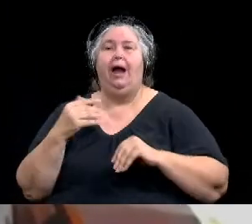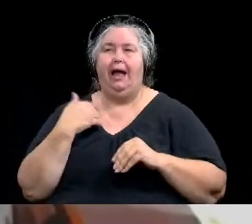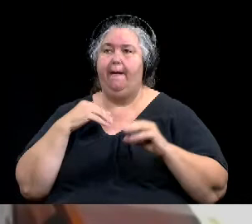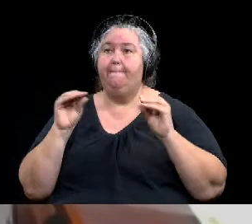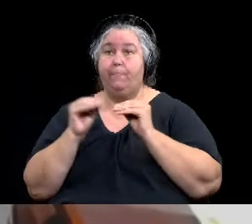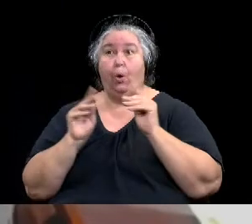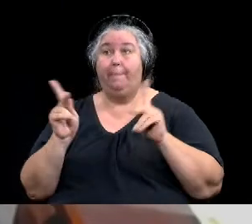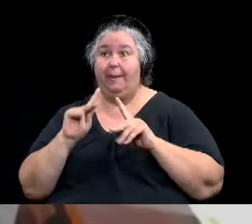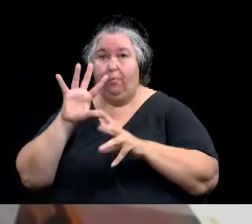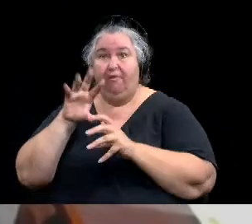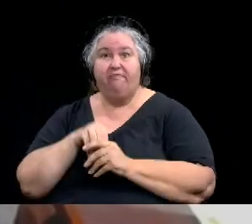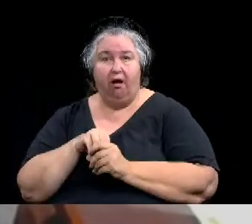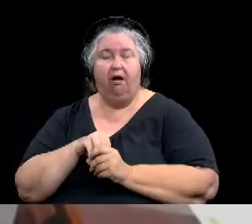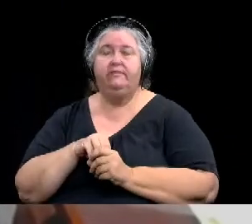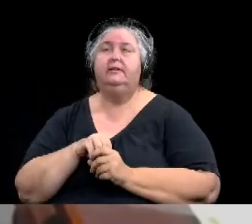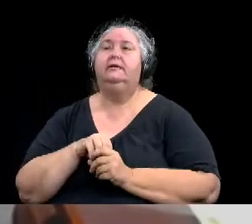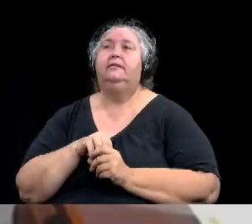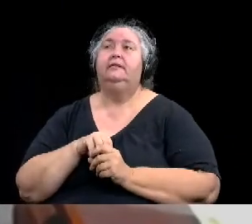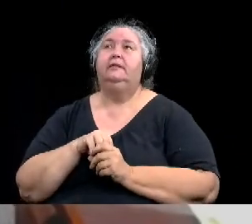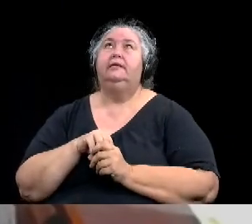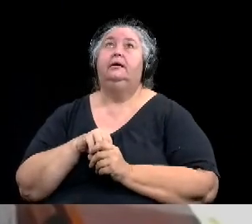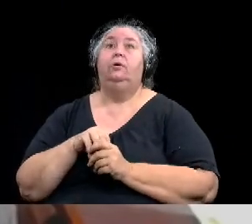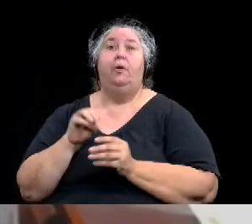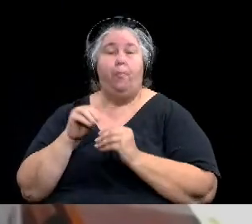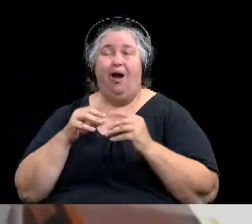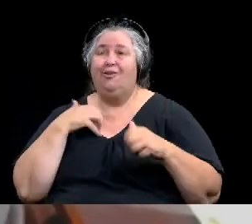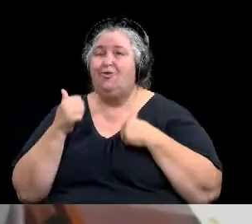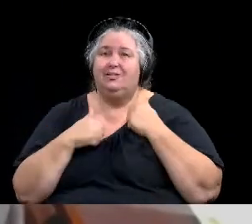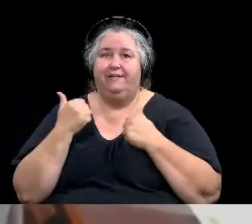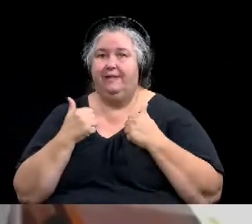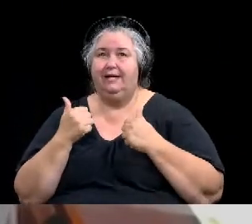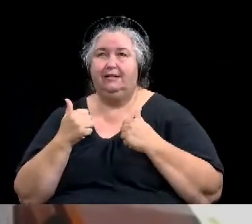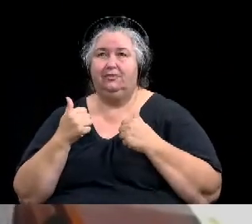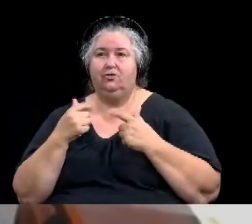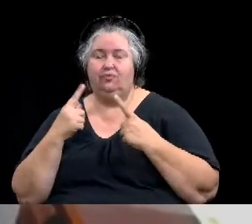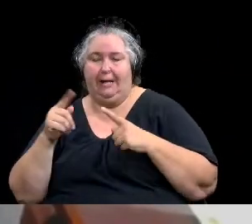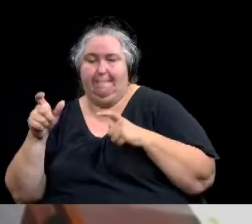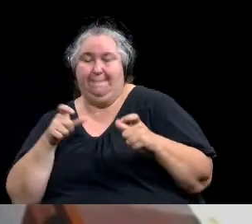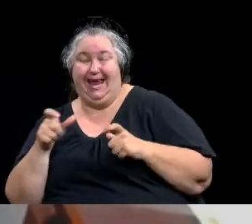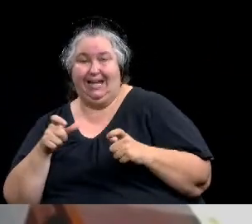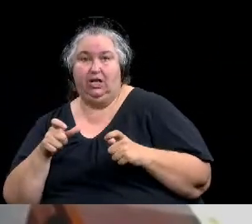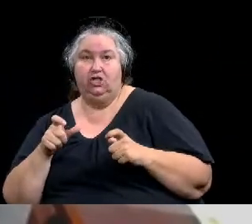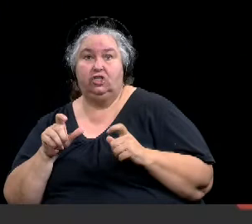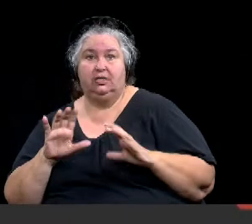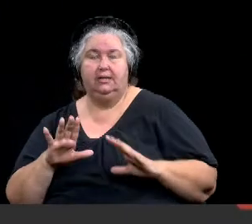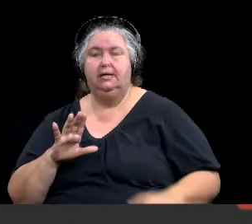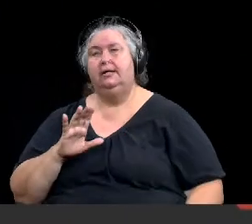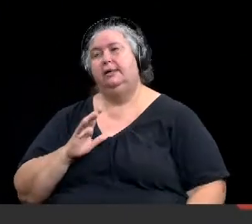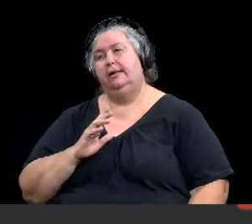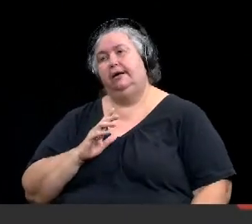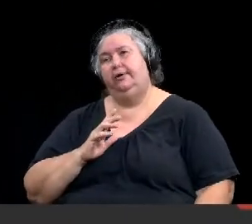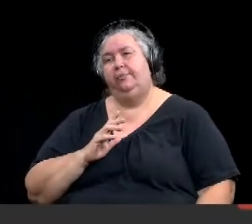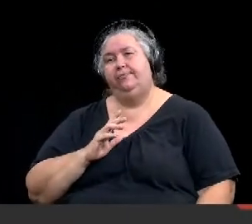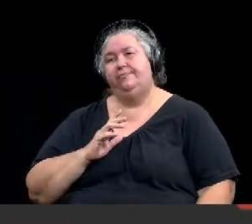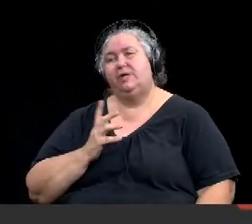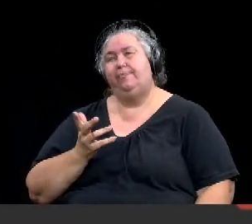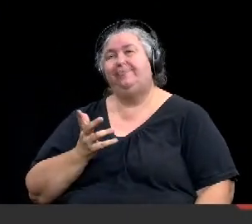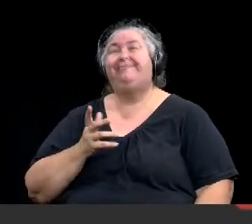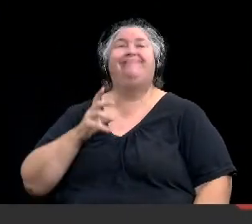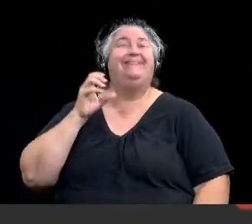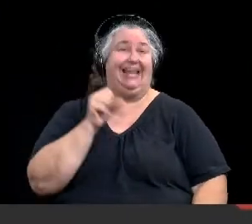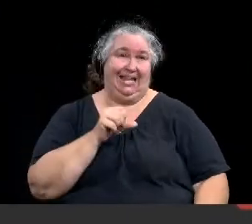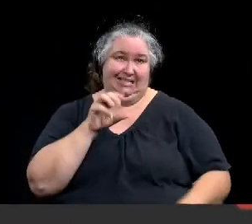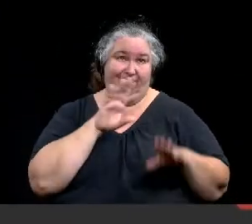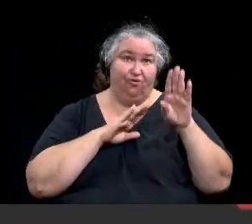in this process, and we could be more aggressively out in front of trying to manage this. So it is frustrating, but